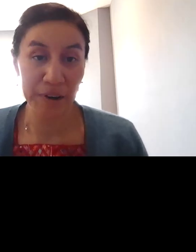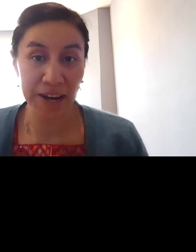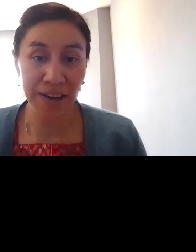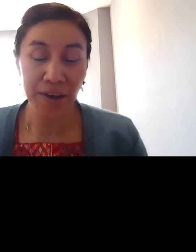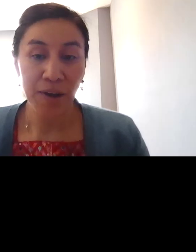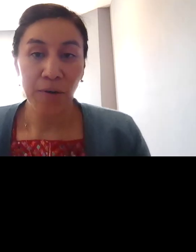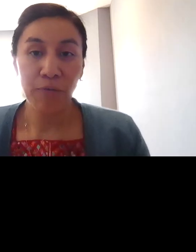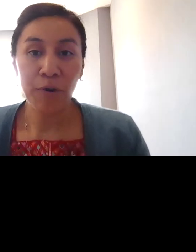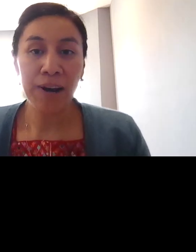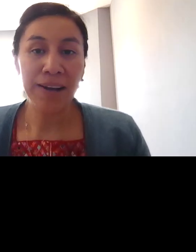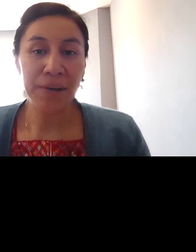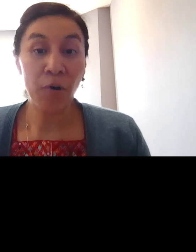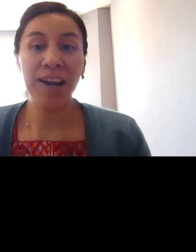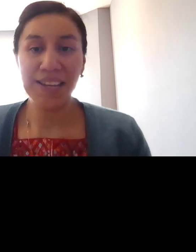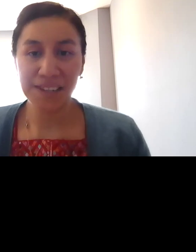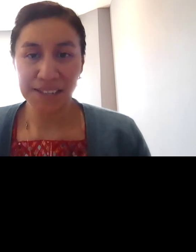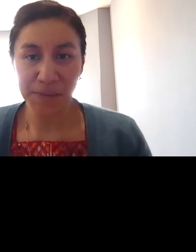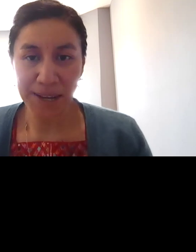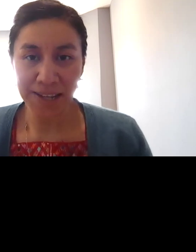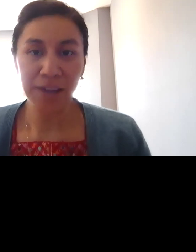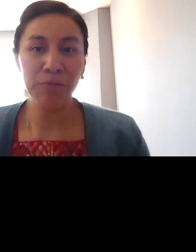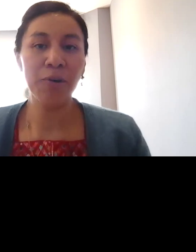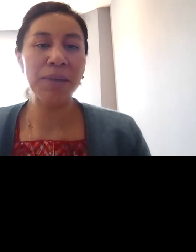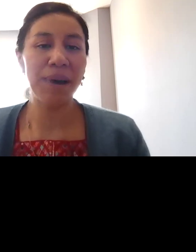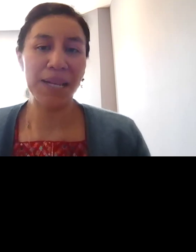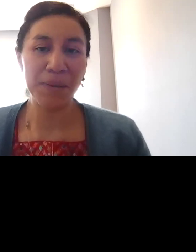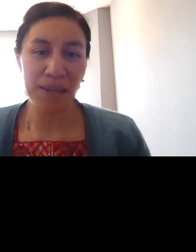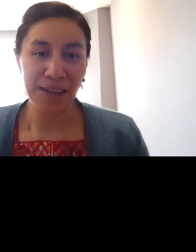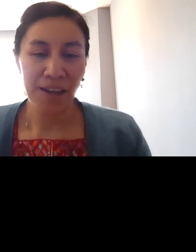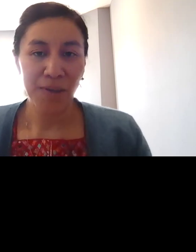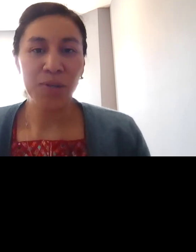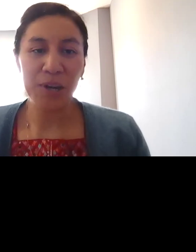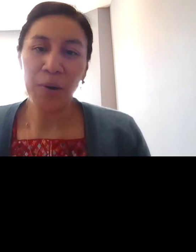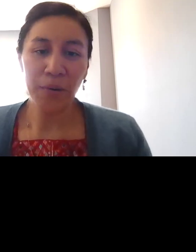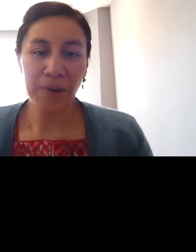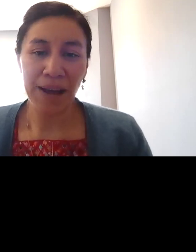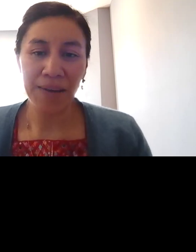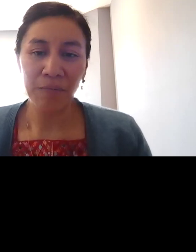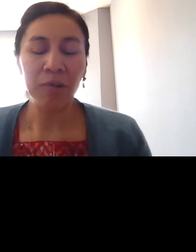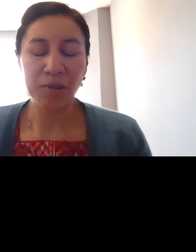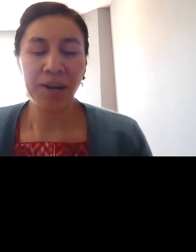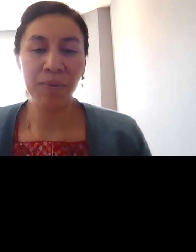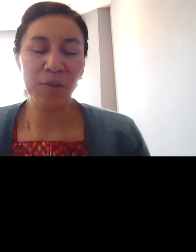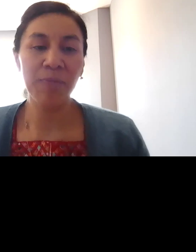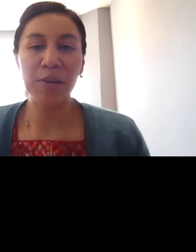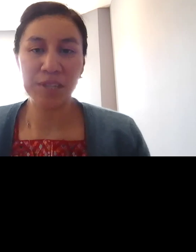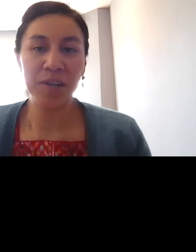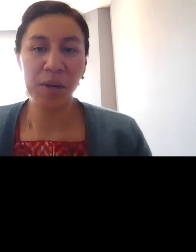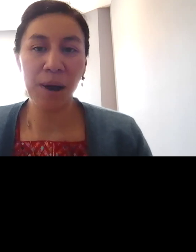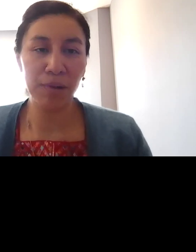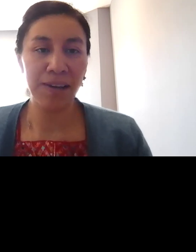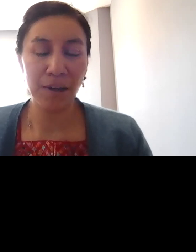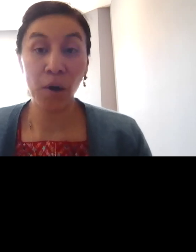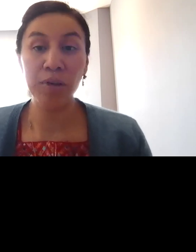of America for organizing this event and for inviting me to share a piece of my